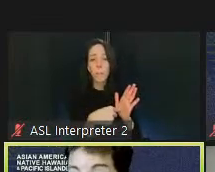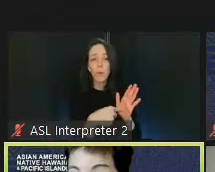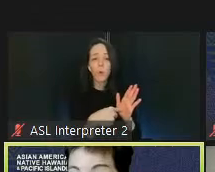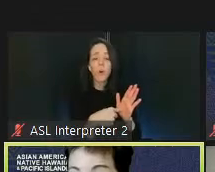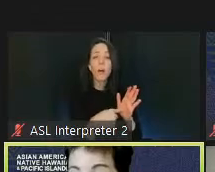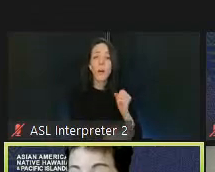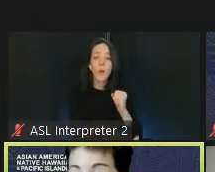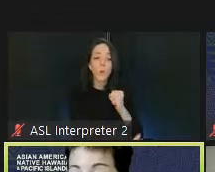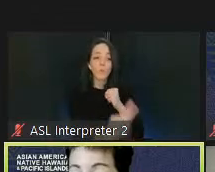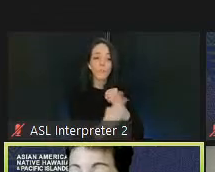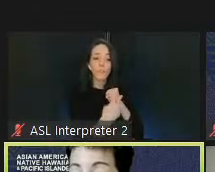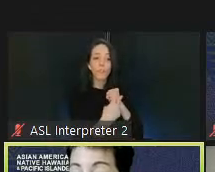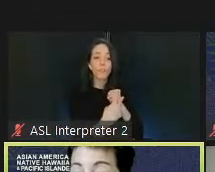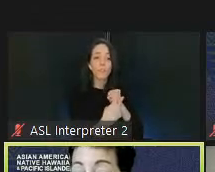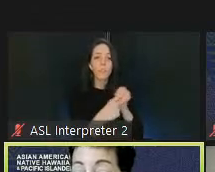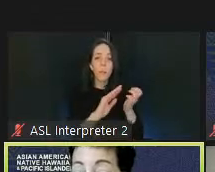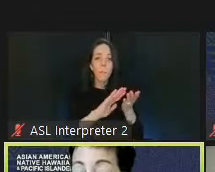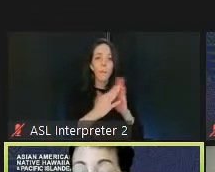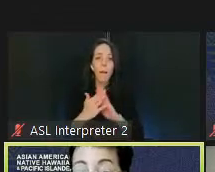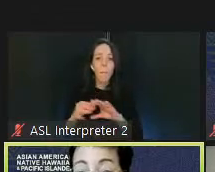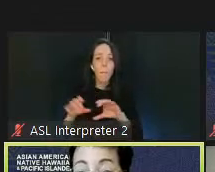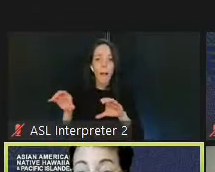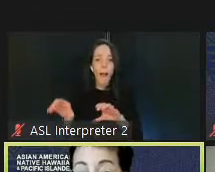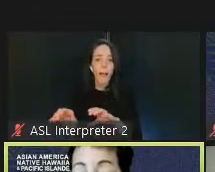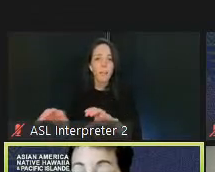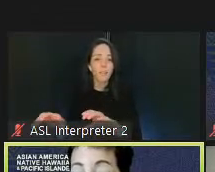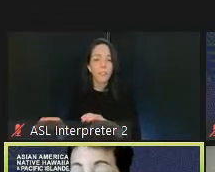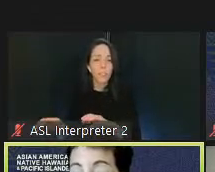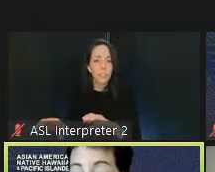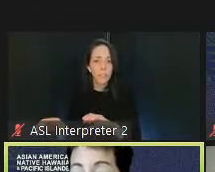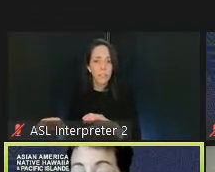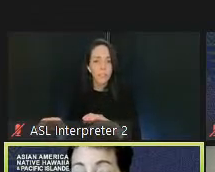into action or